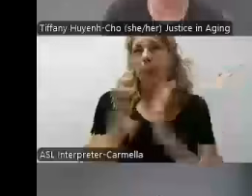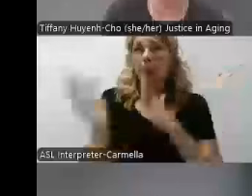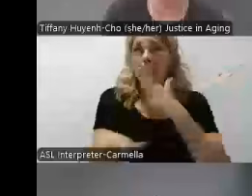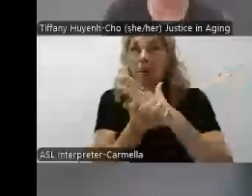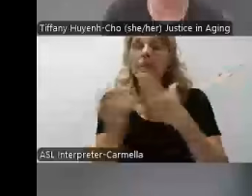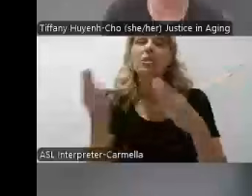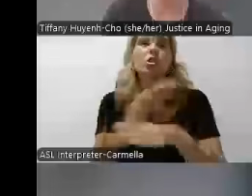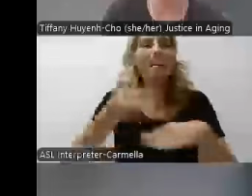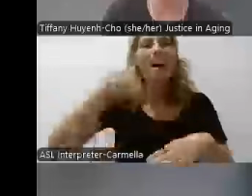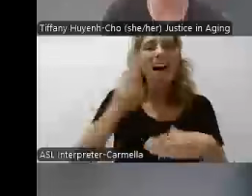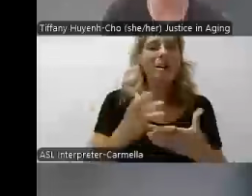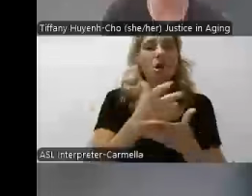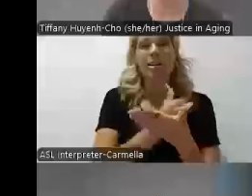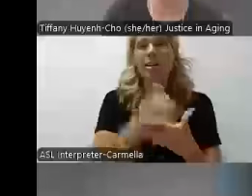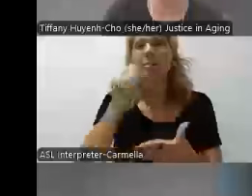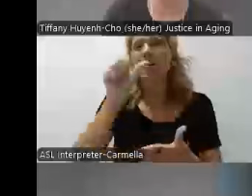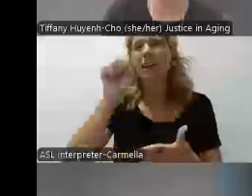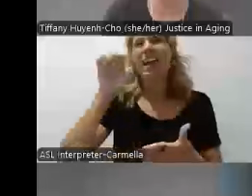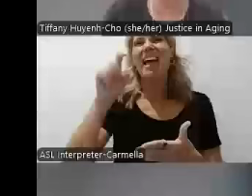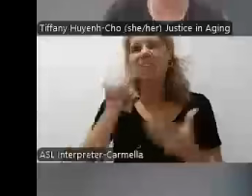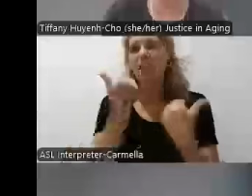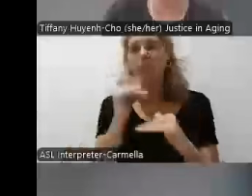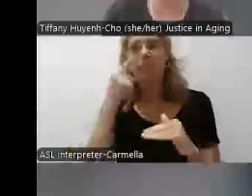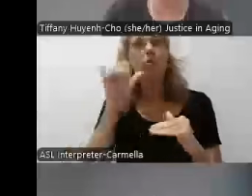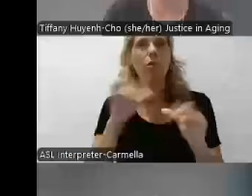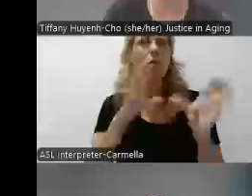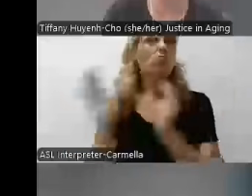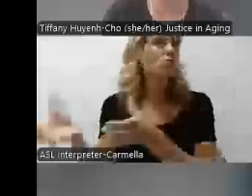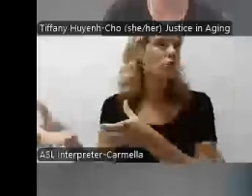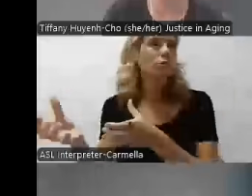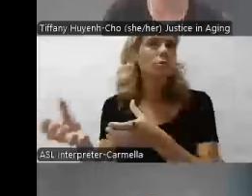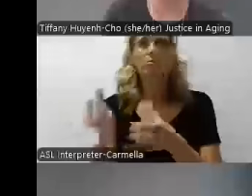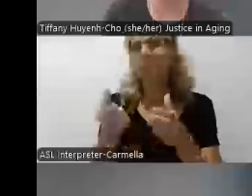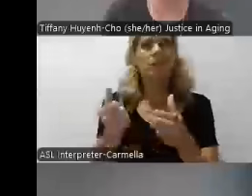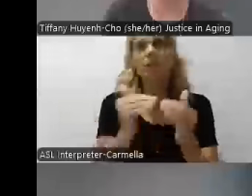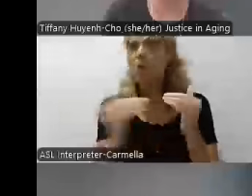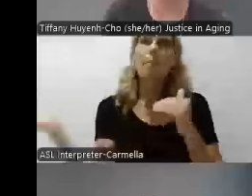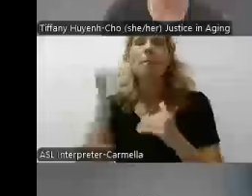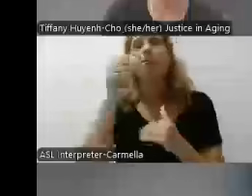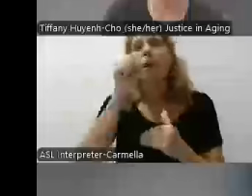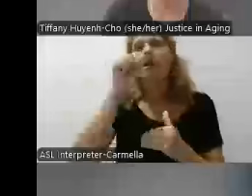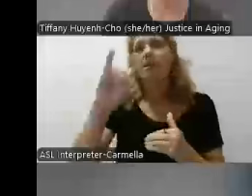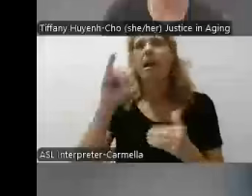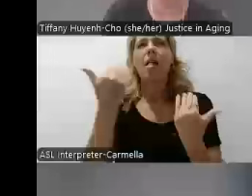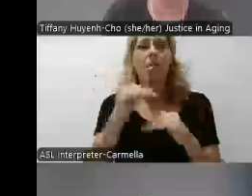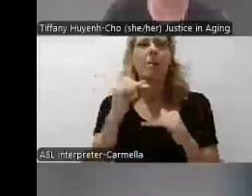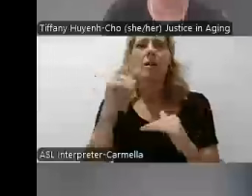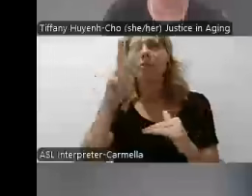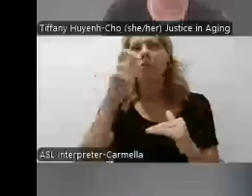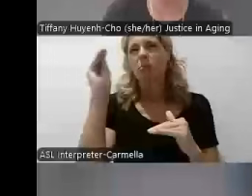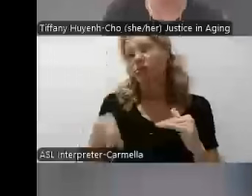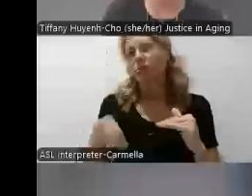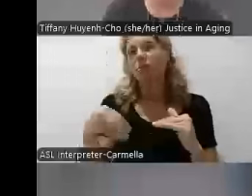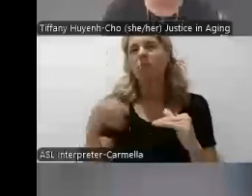higher income and asset limits for these groups, to go well beyond the SSI limit, up to 100% and maybe even